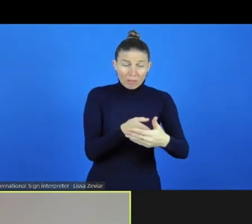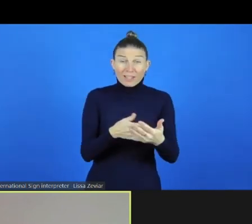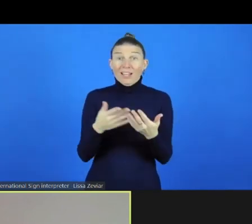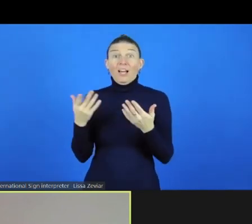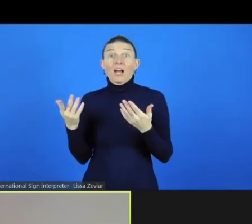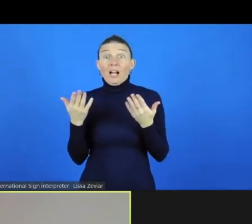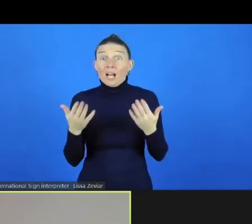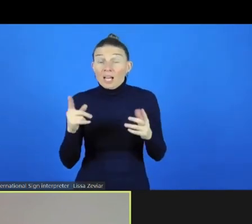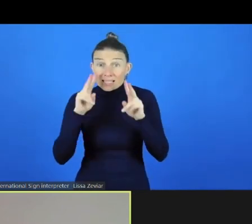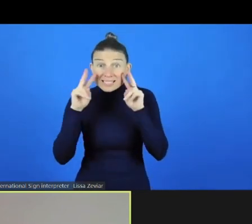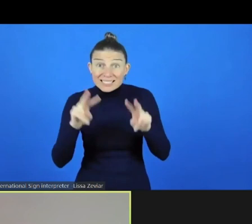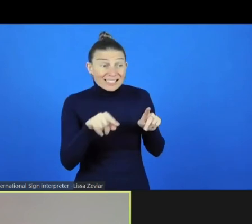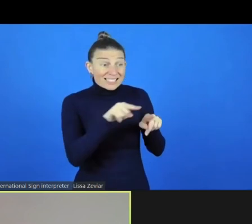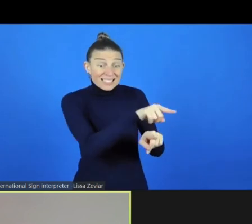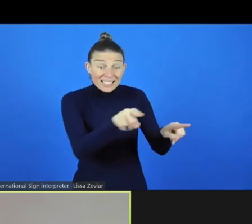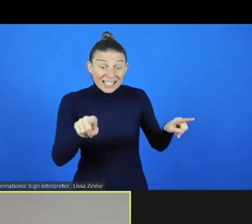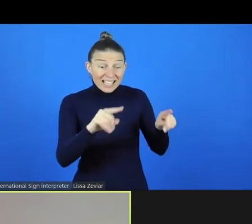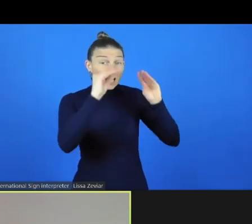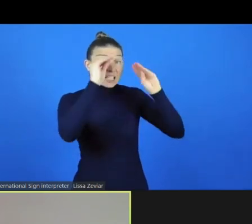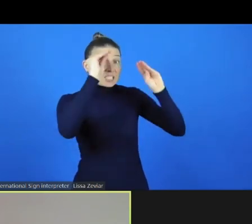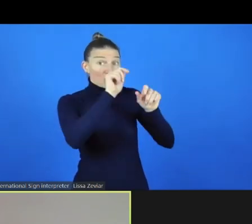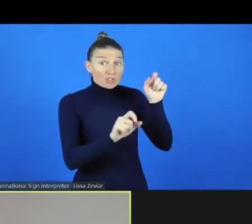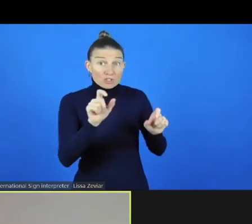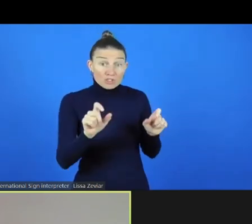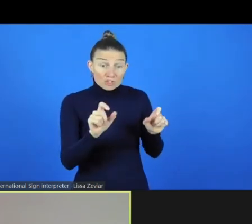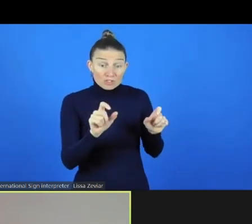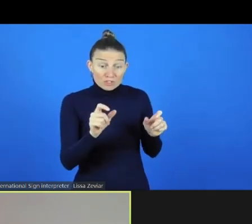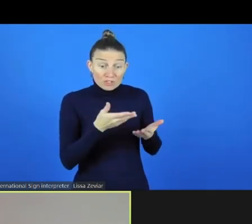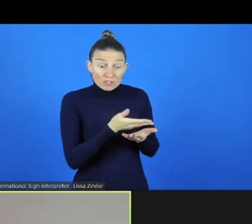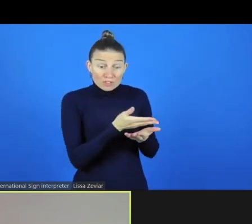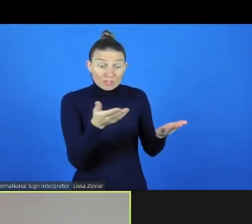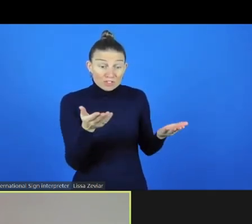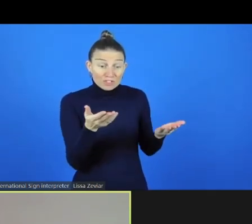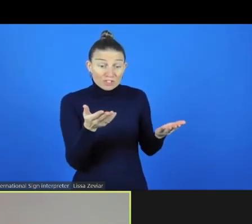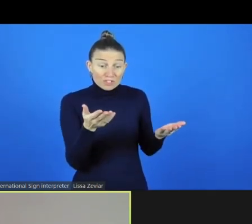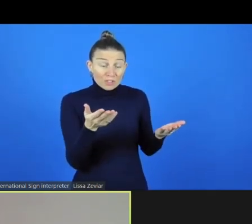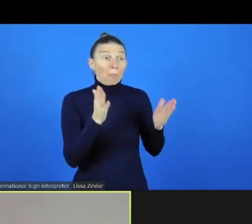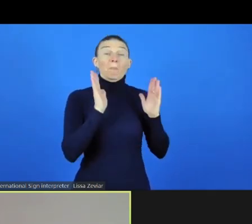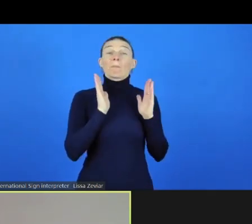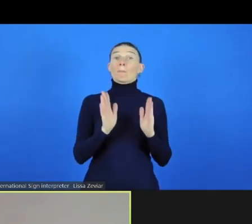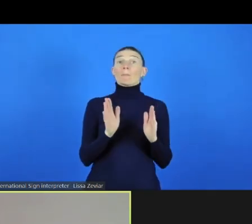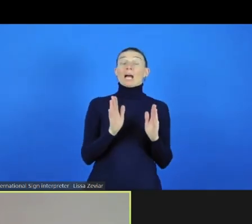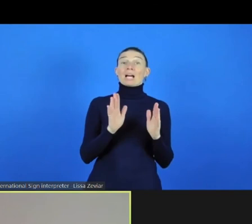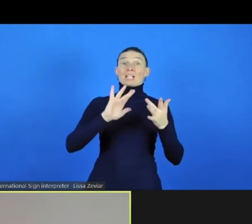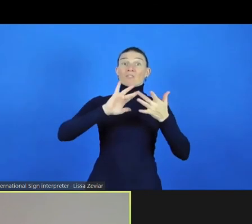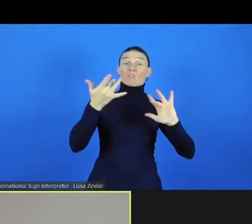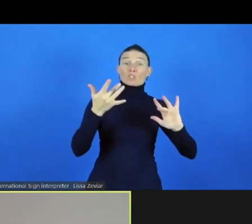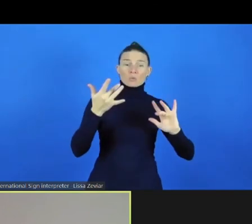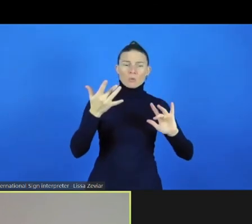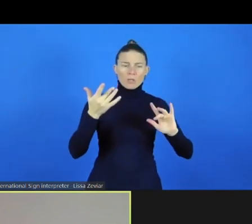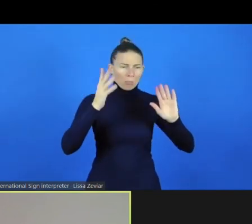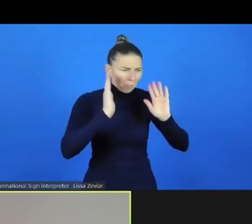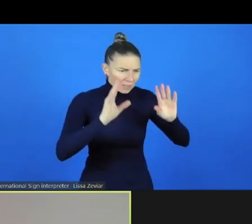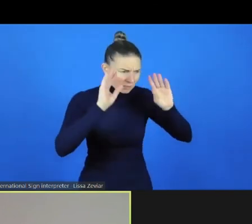the world. As soon as they were forced to kind of deliver all of their training and, you know, their education, their classes virtually, there's a real lack